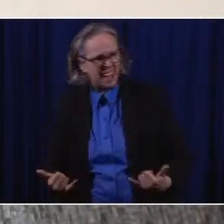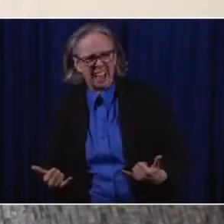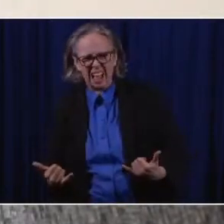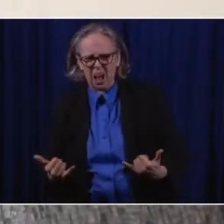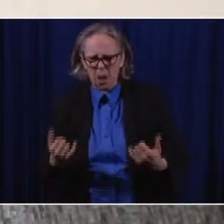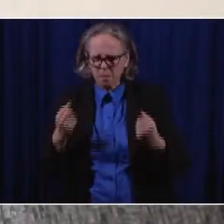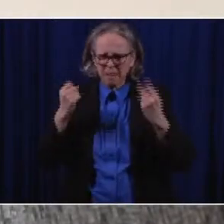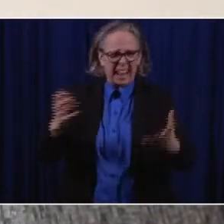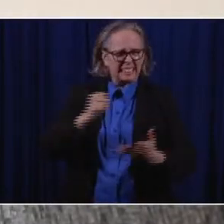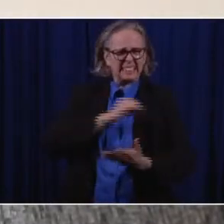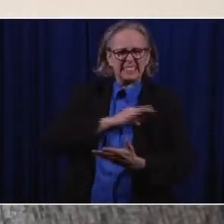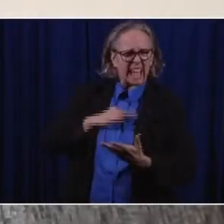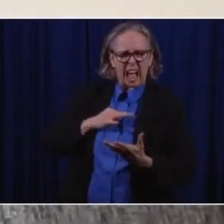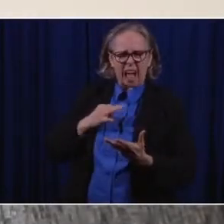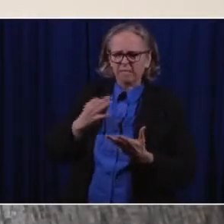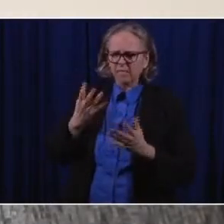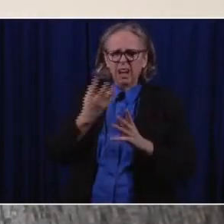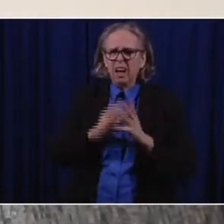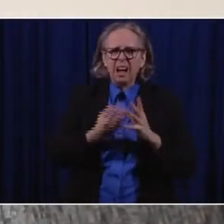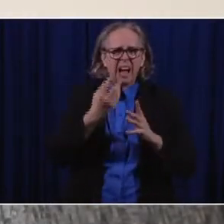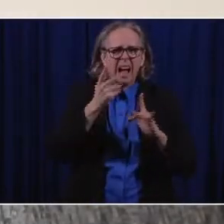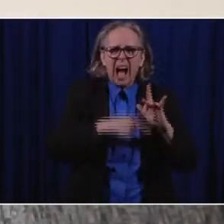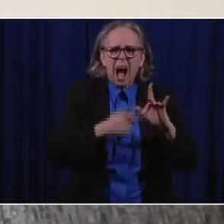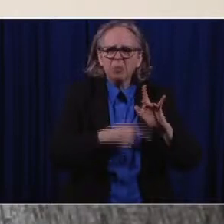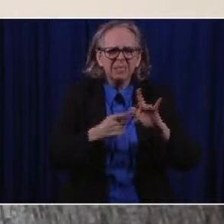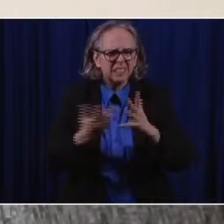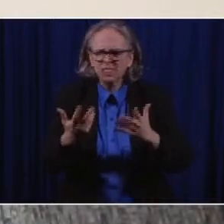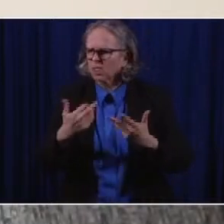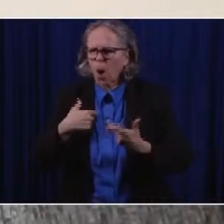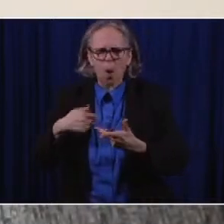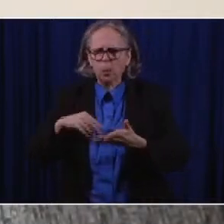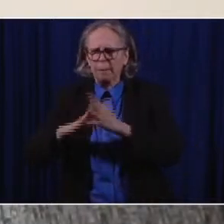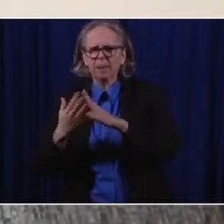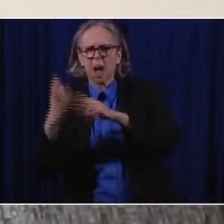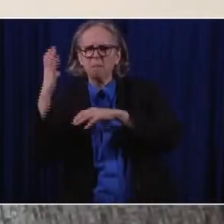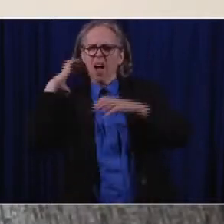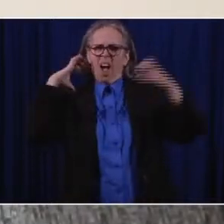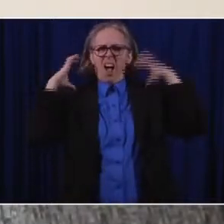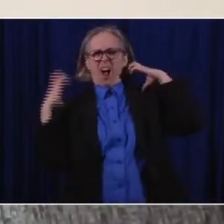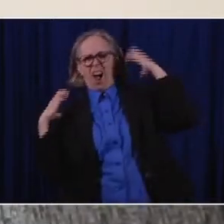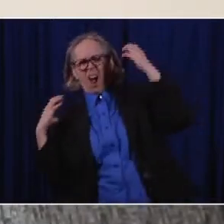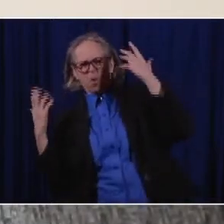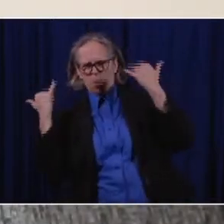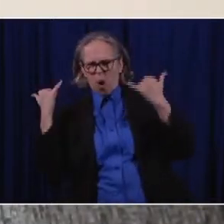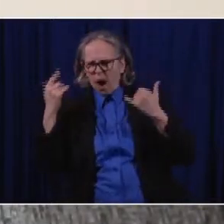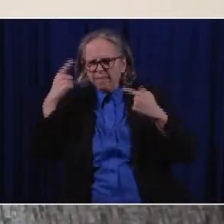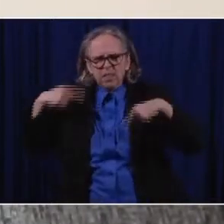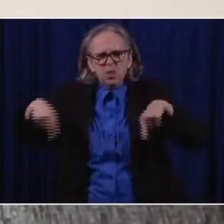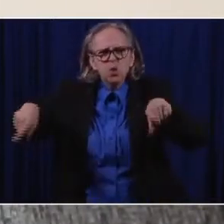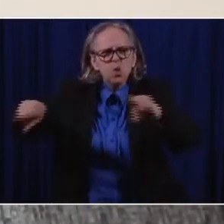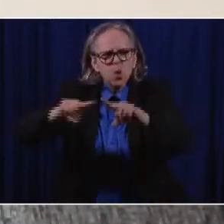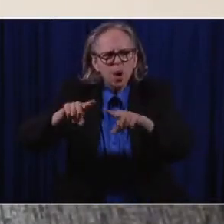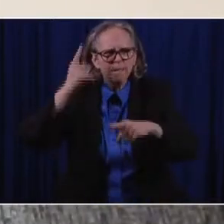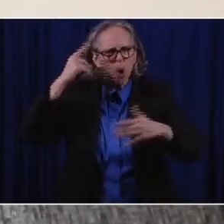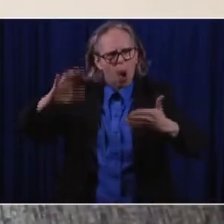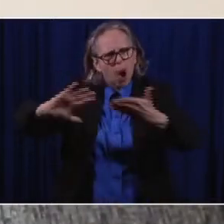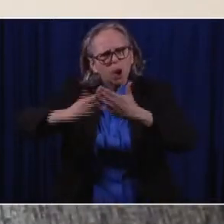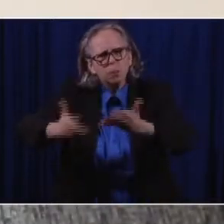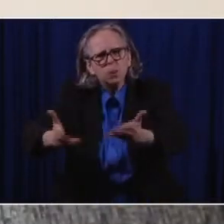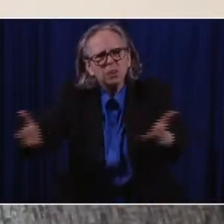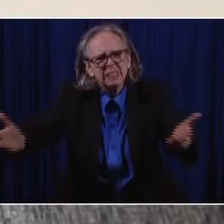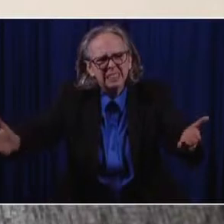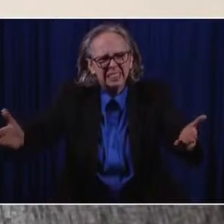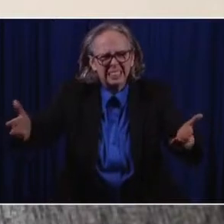staff and working our tails off for our community. We want to take care of our community, but